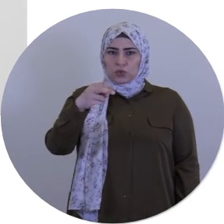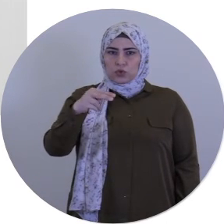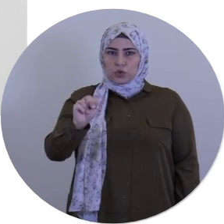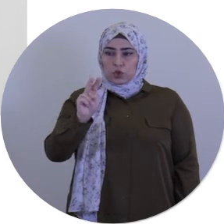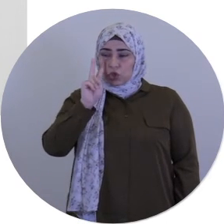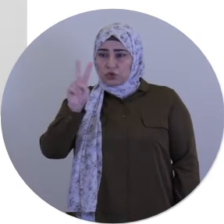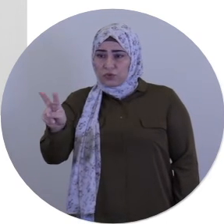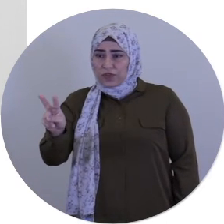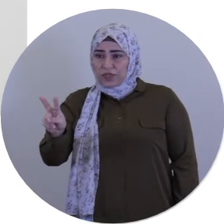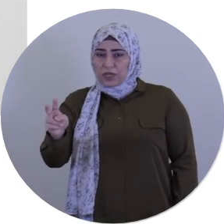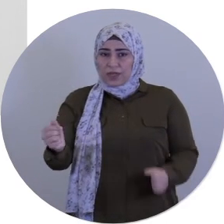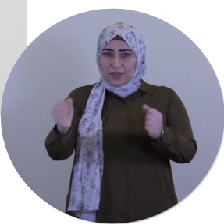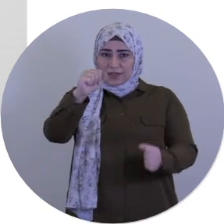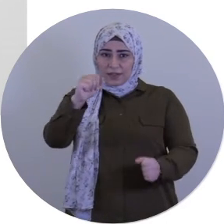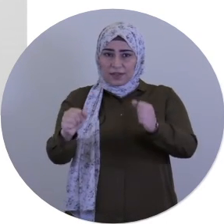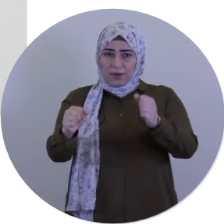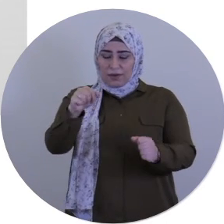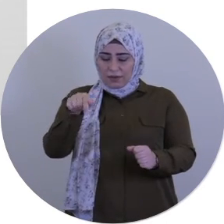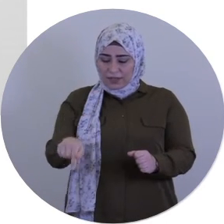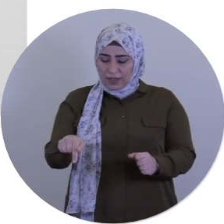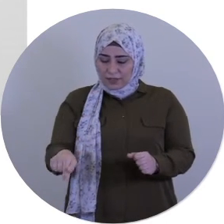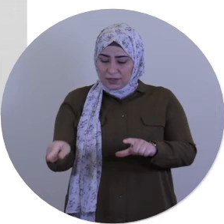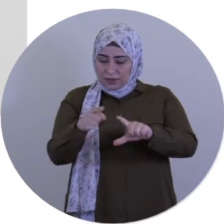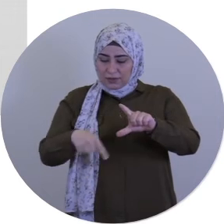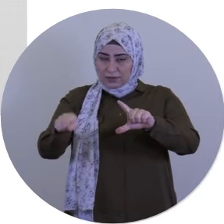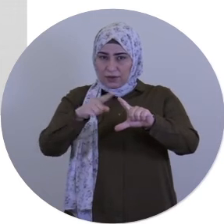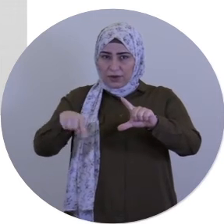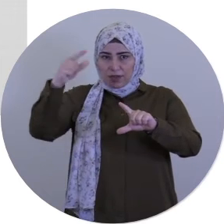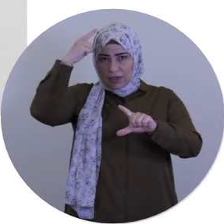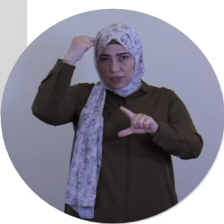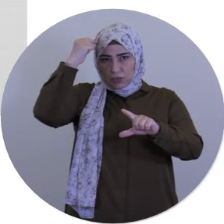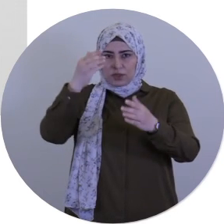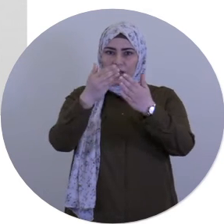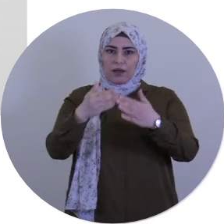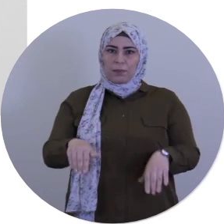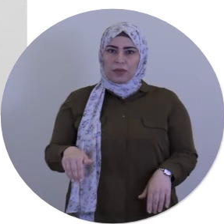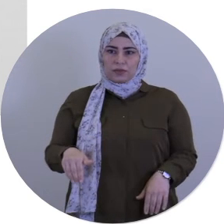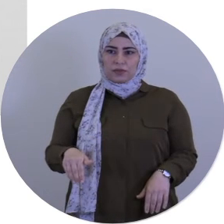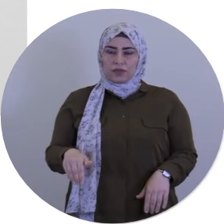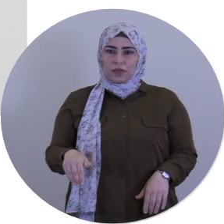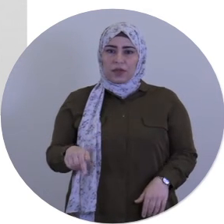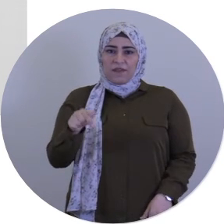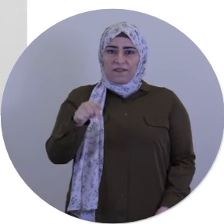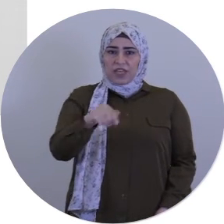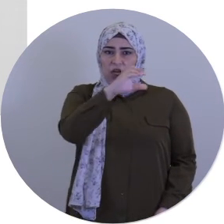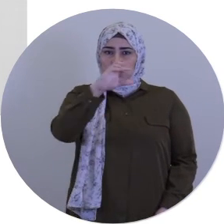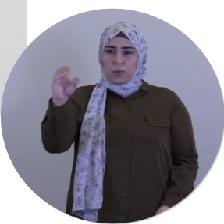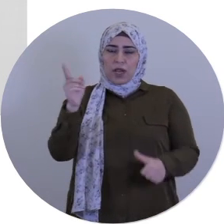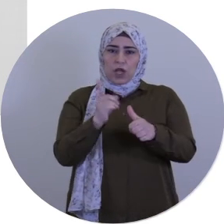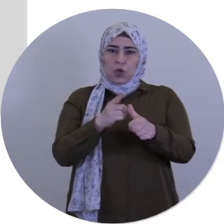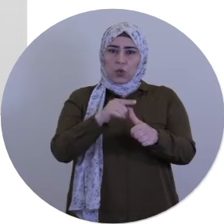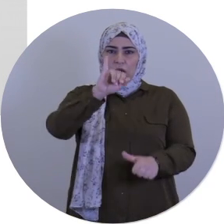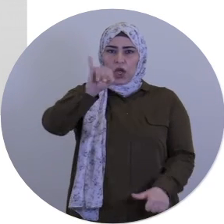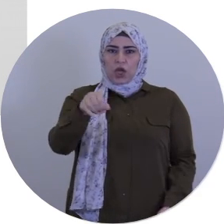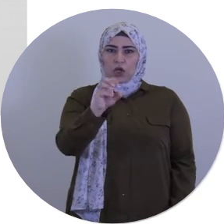tire. If I say, John fixed his tire, what does it mean? Or John changed his